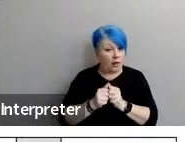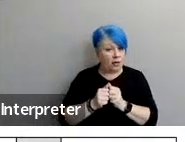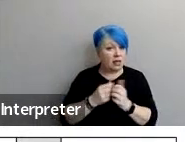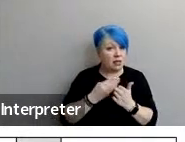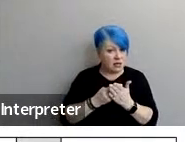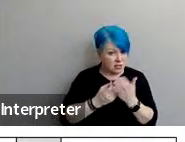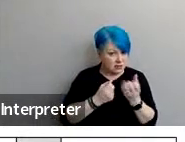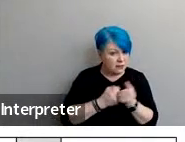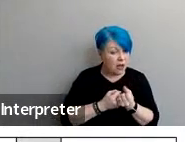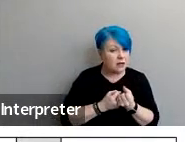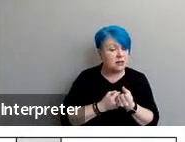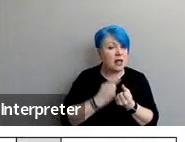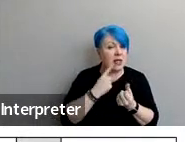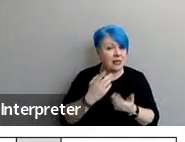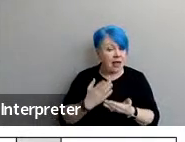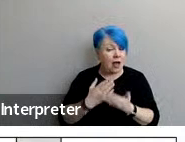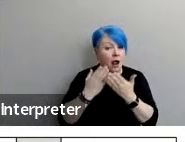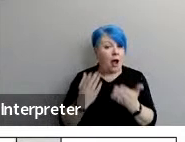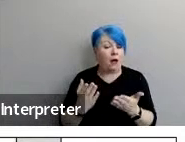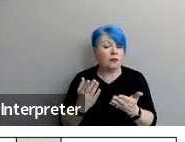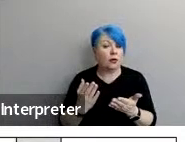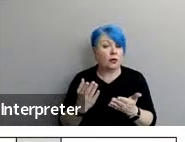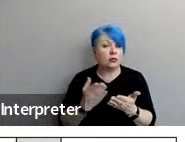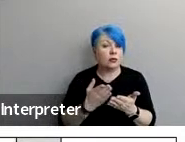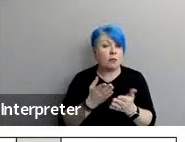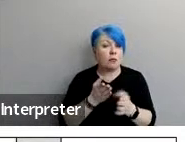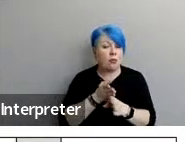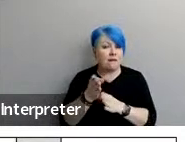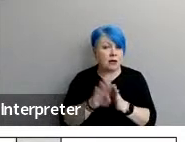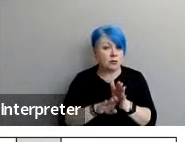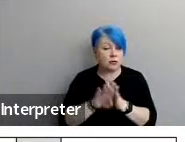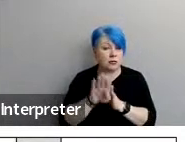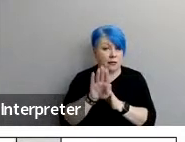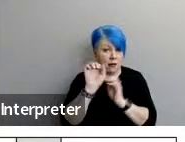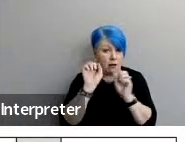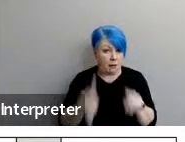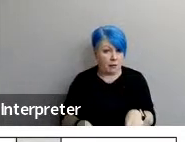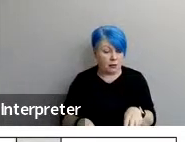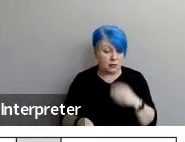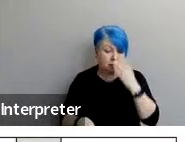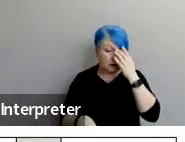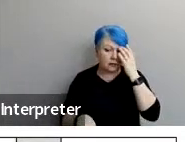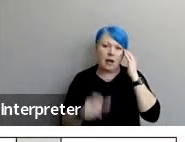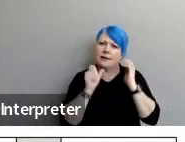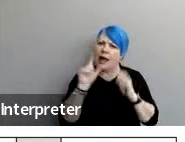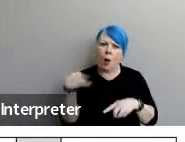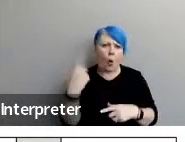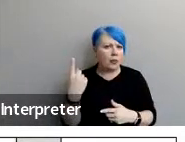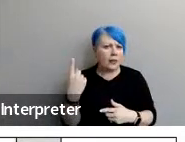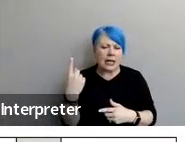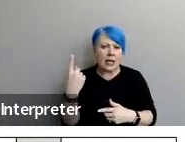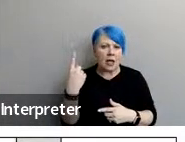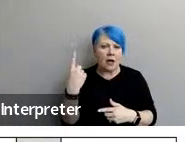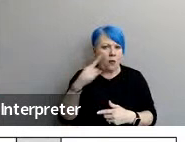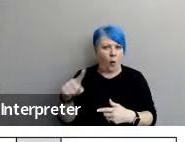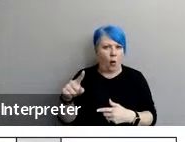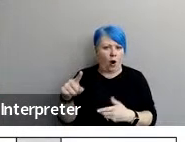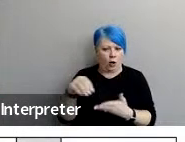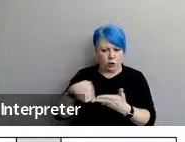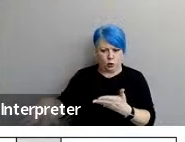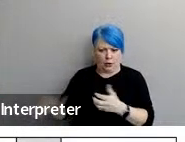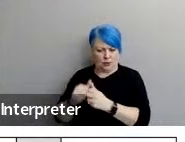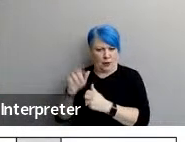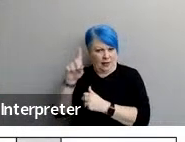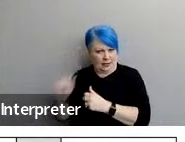in professional development opportunities to focus in not only on students with disabilities, but students who may